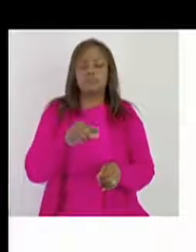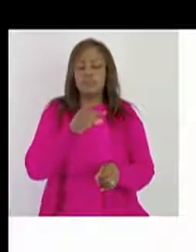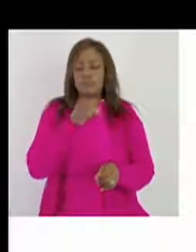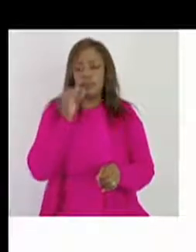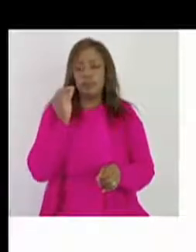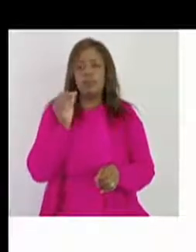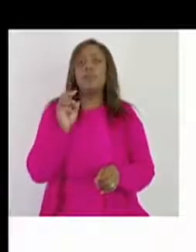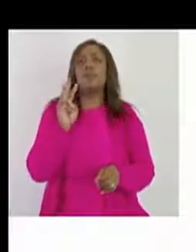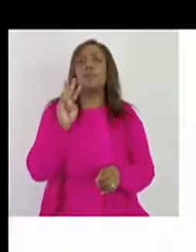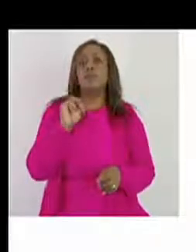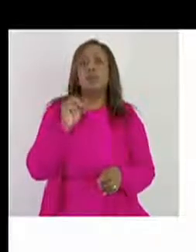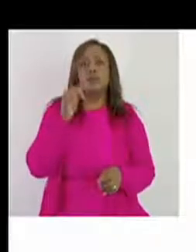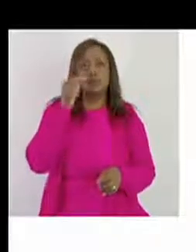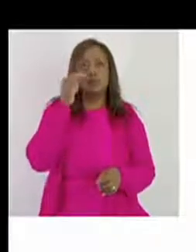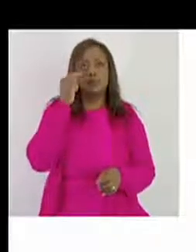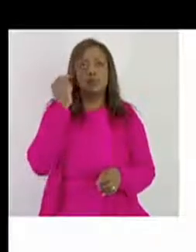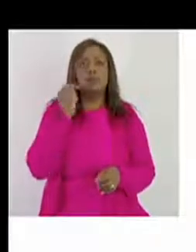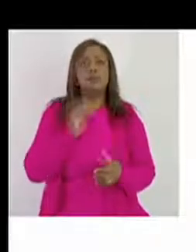as menstruation.